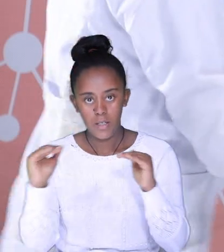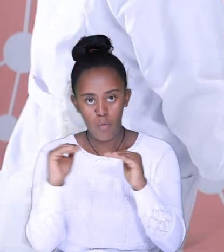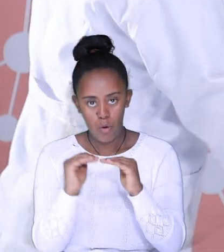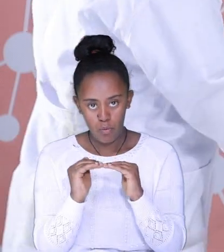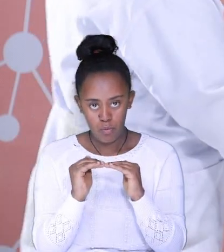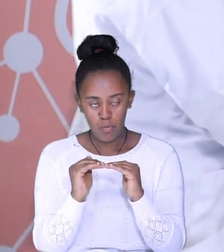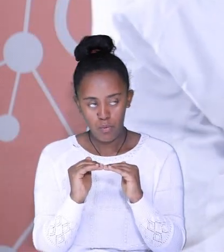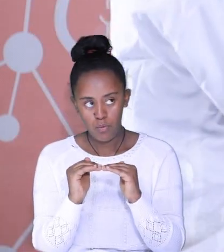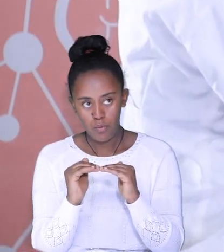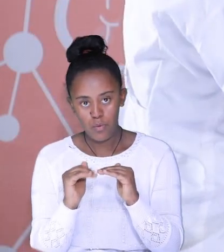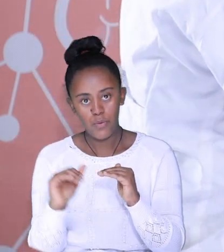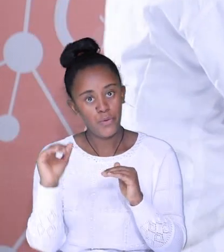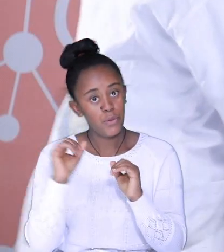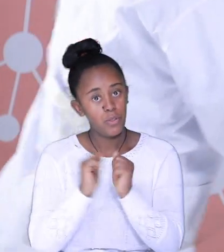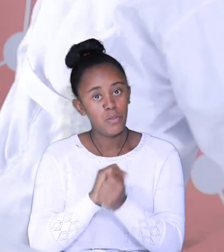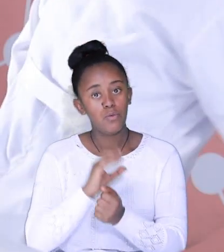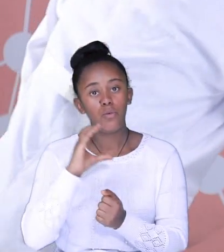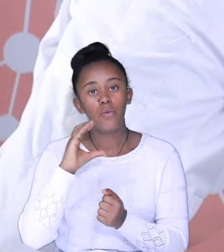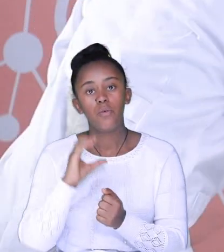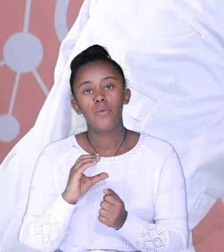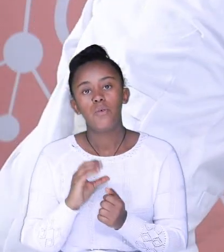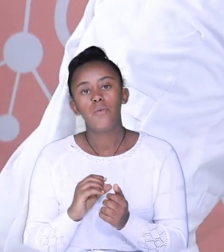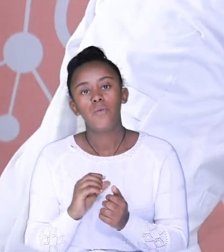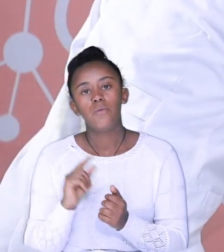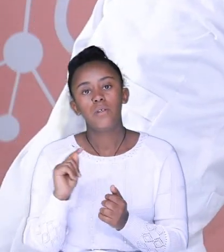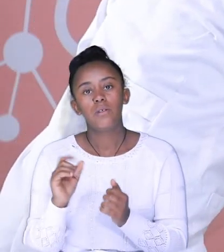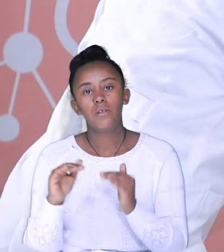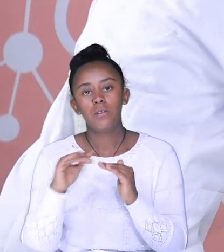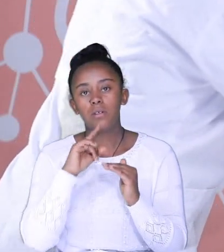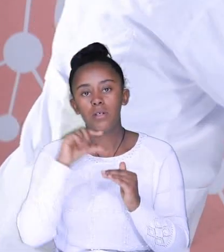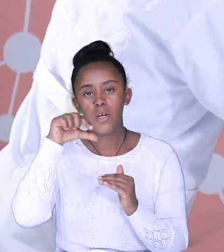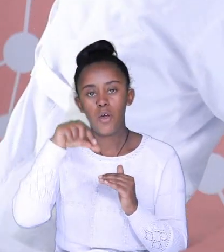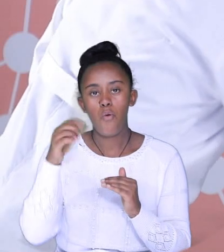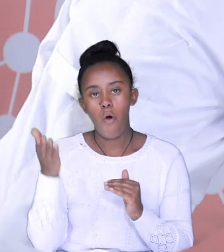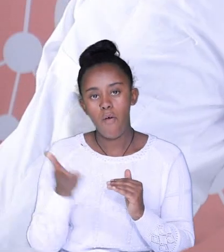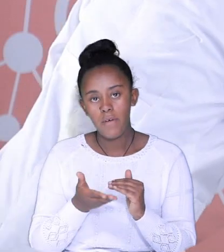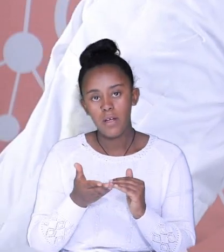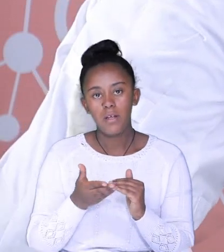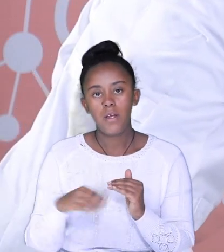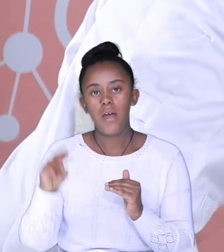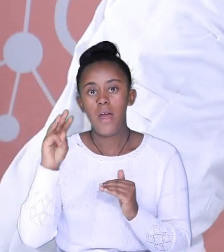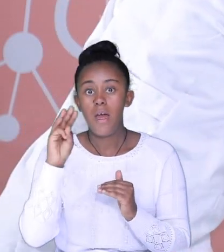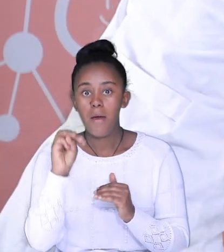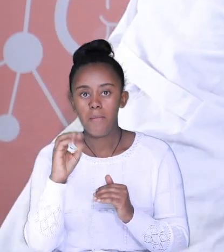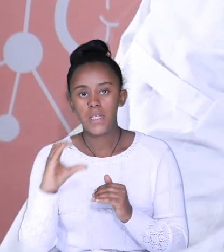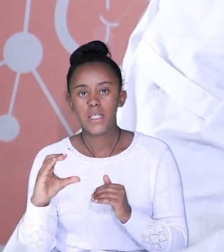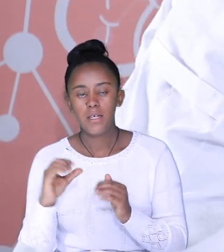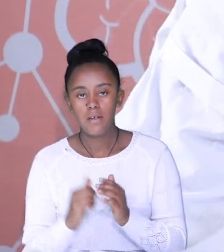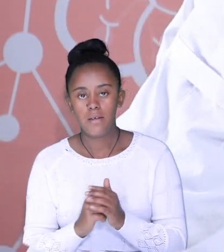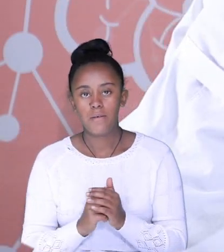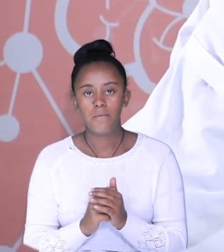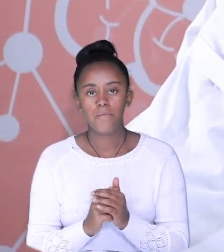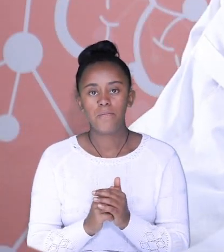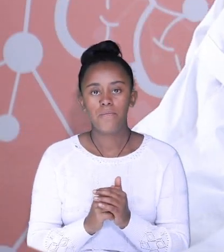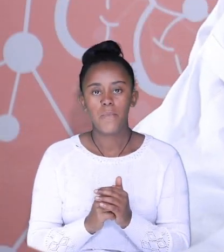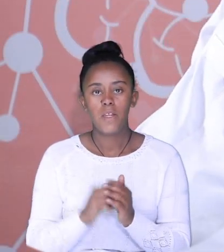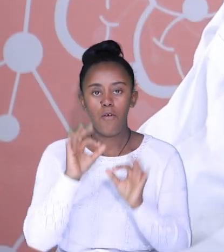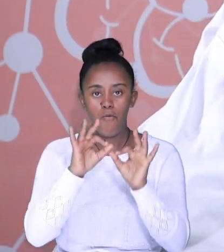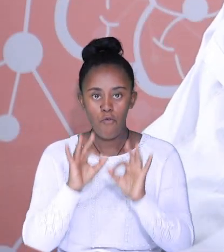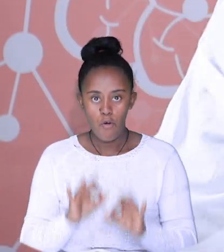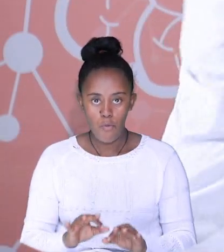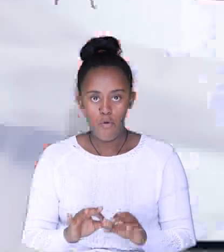to change of C is equals to Q over MC,